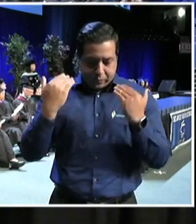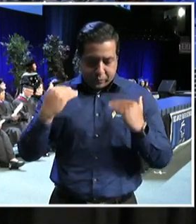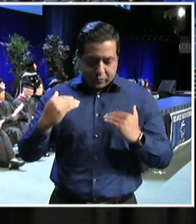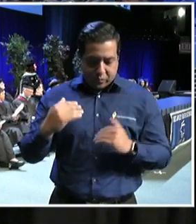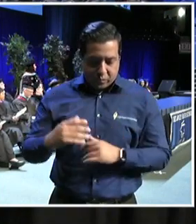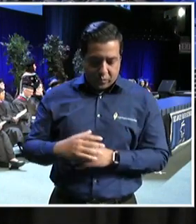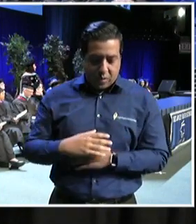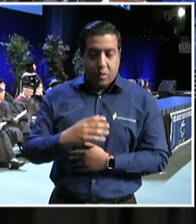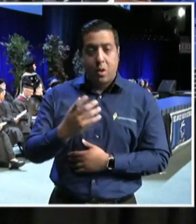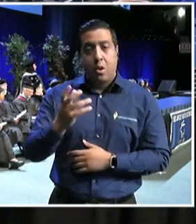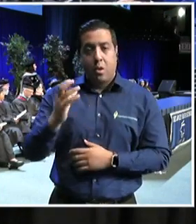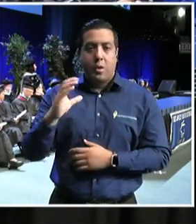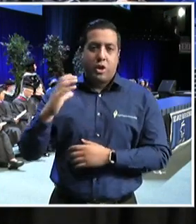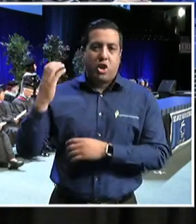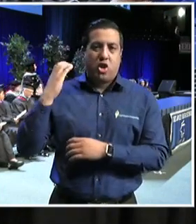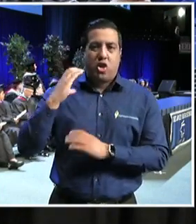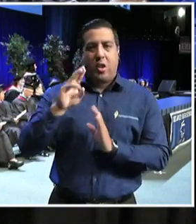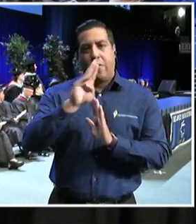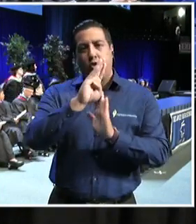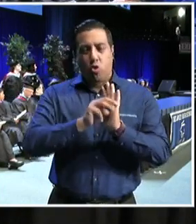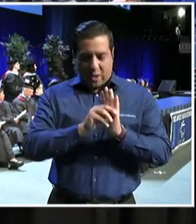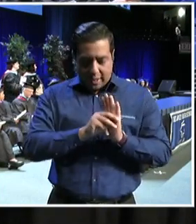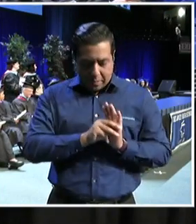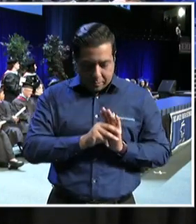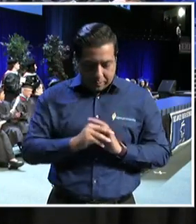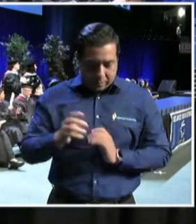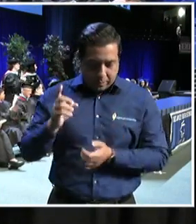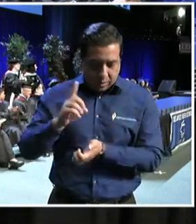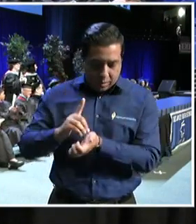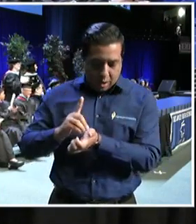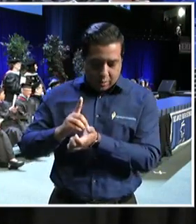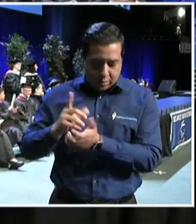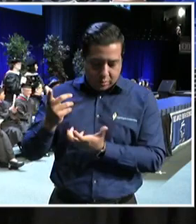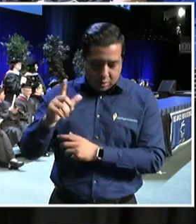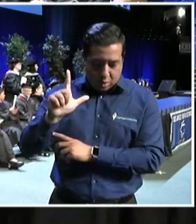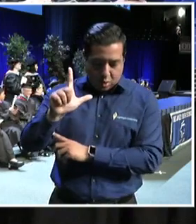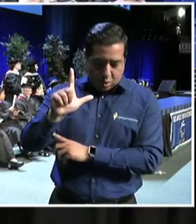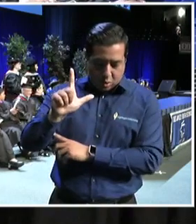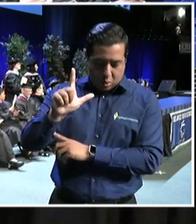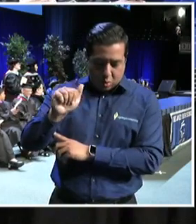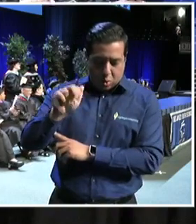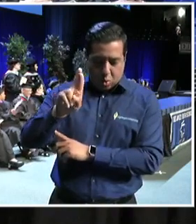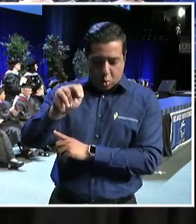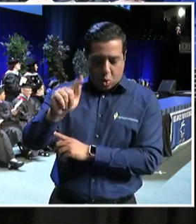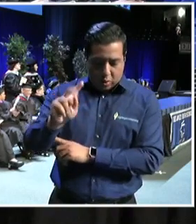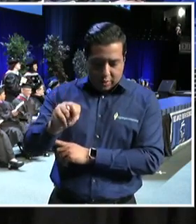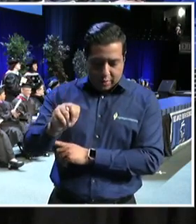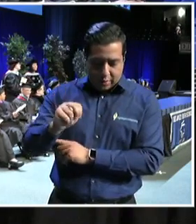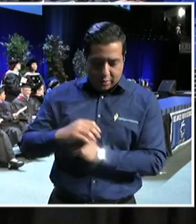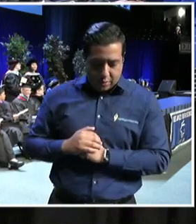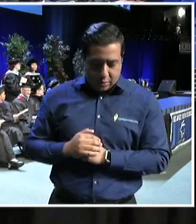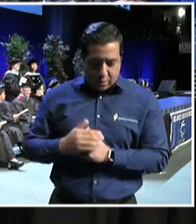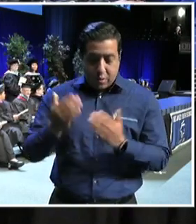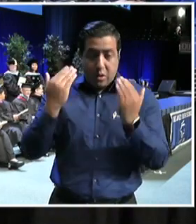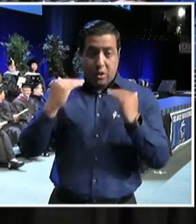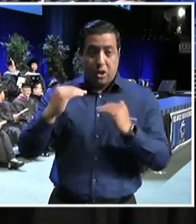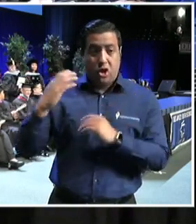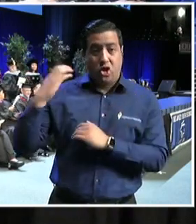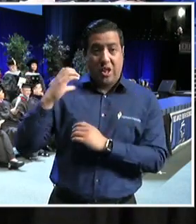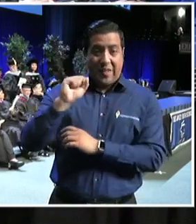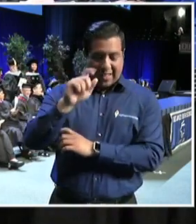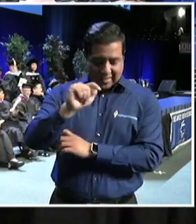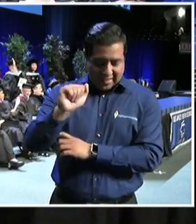Chief Curriculum Instruction and Assessment Officer, Dr. Lauren Topic, Chief of Staff, Dr. Julie Hill,